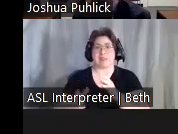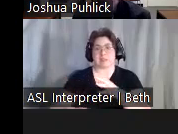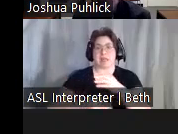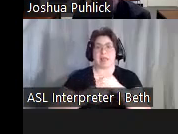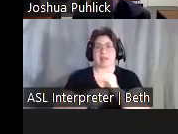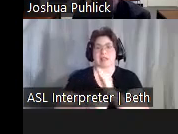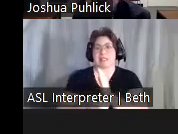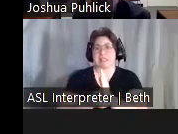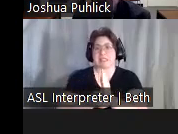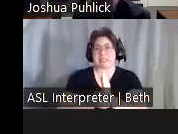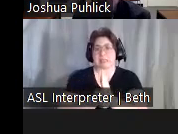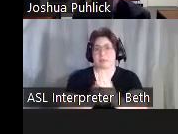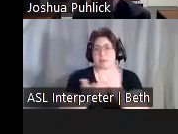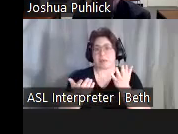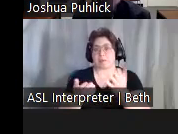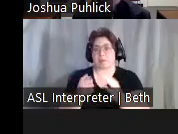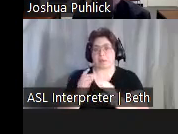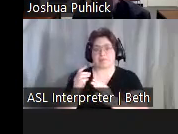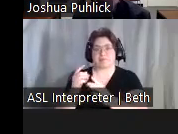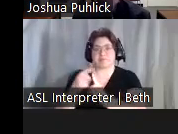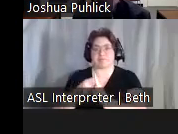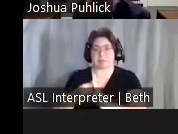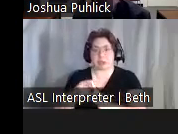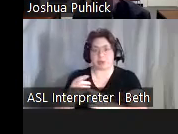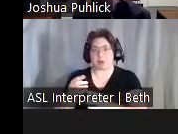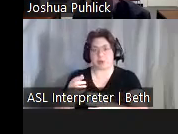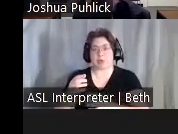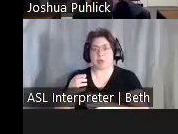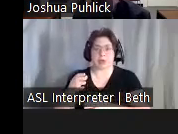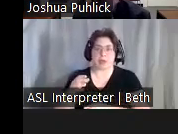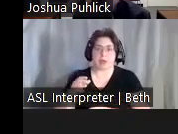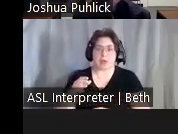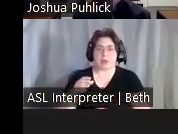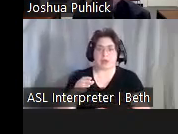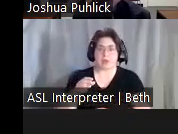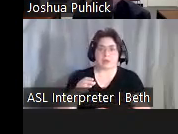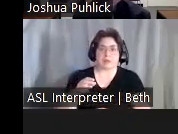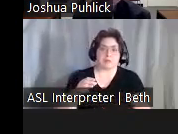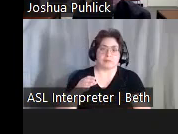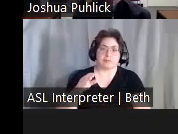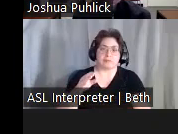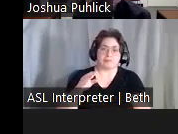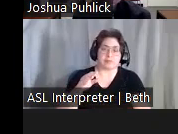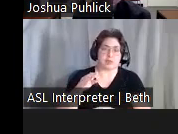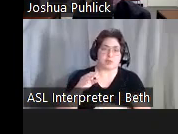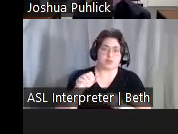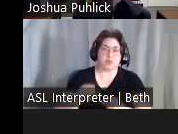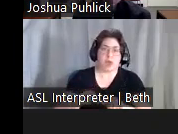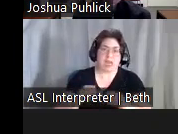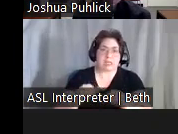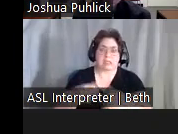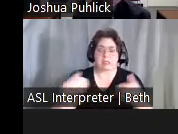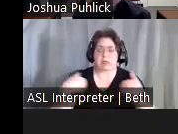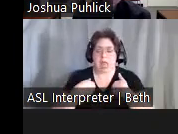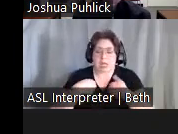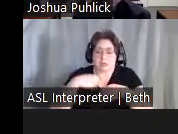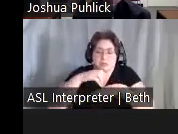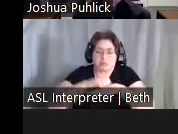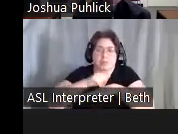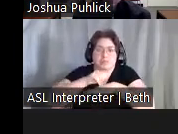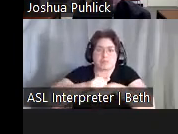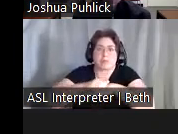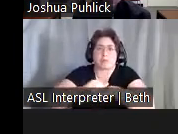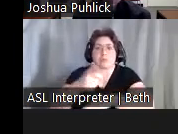targeted browsing or grazing with domesticated livestock. That could be a novel way